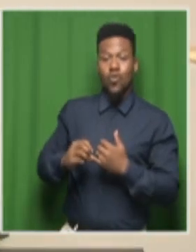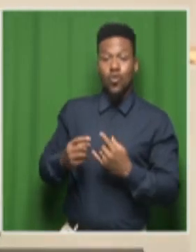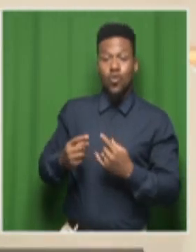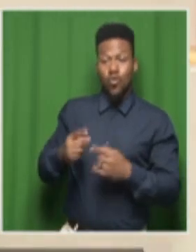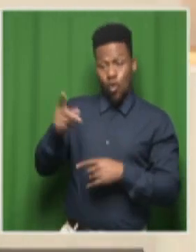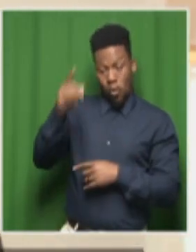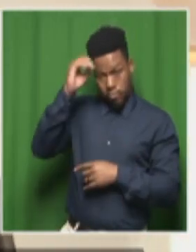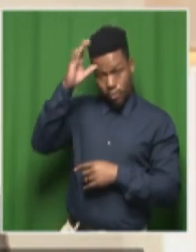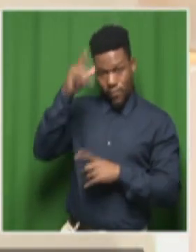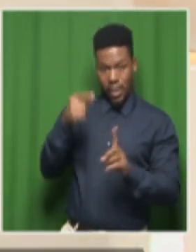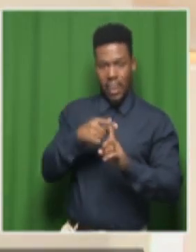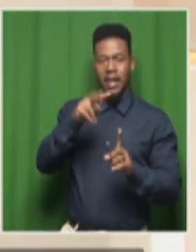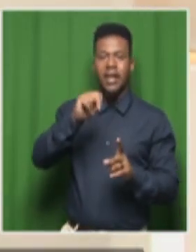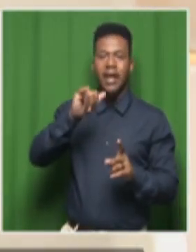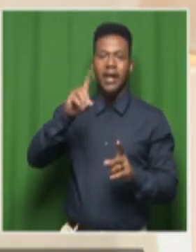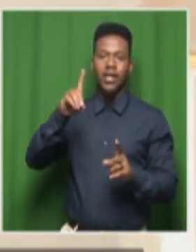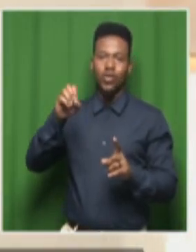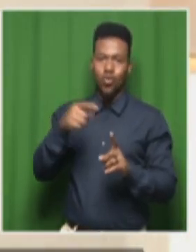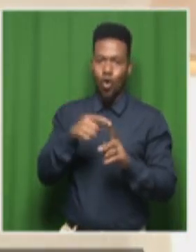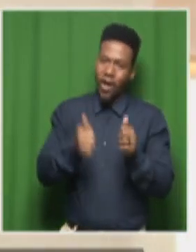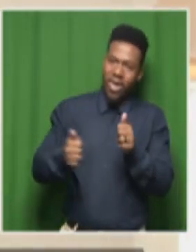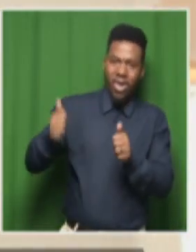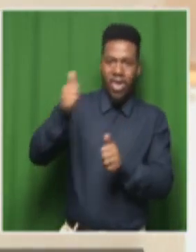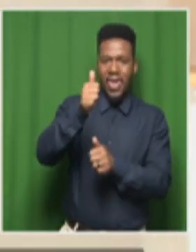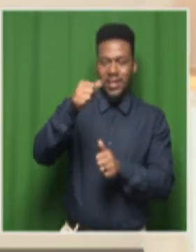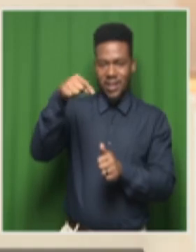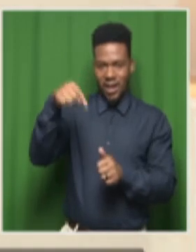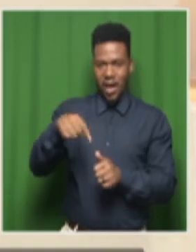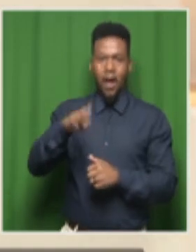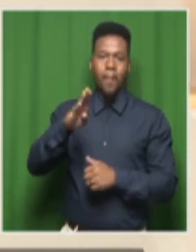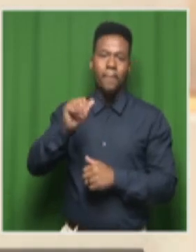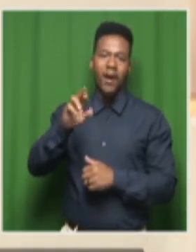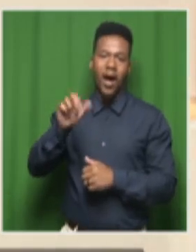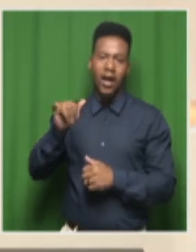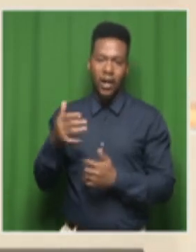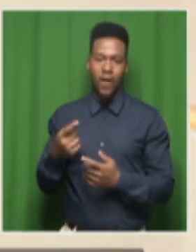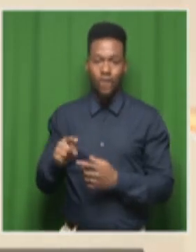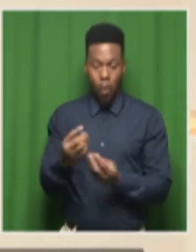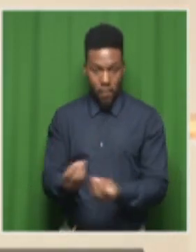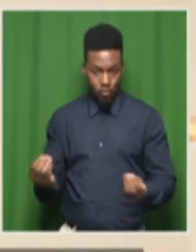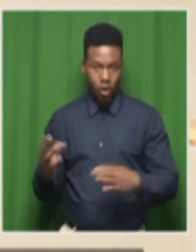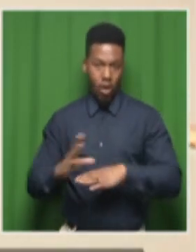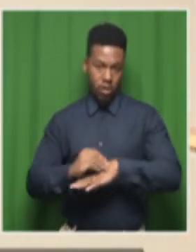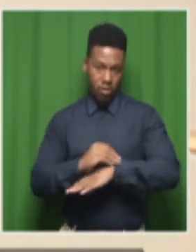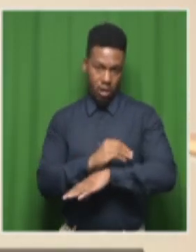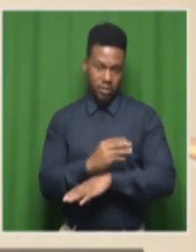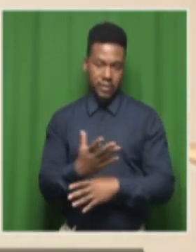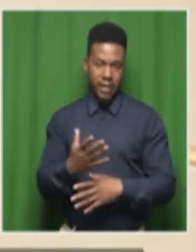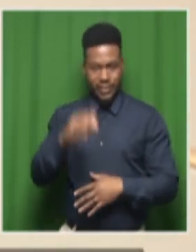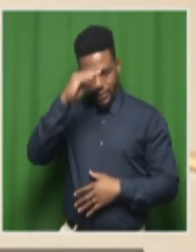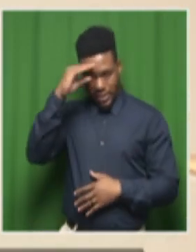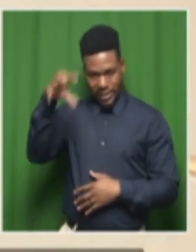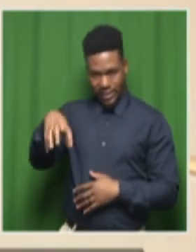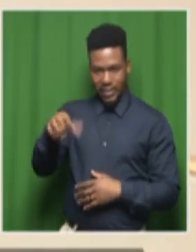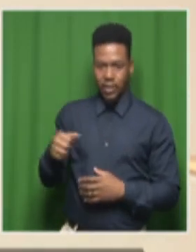Prof. Geeta Naidu is the head of Chris Hani Baragwanath Academic Hospital Paediatric Oncology Clinic. She was joining us.